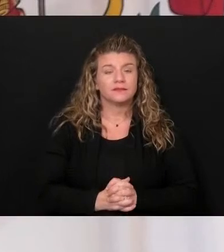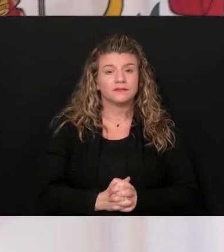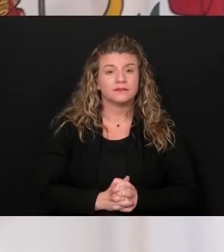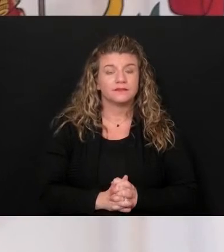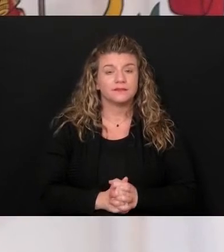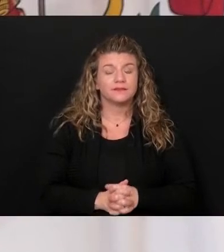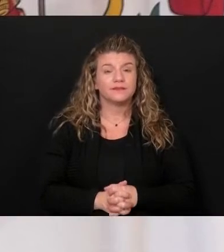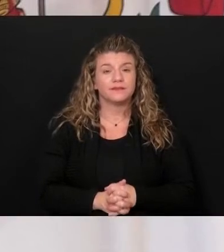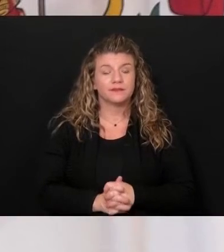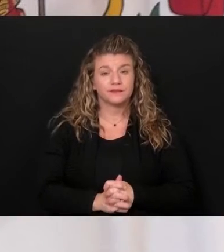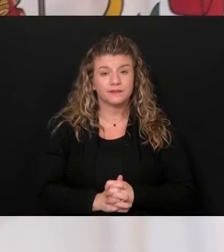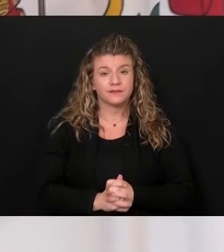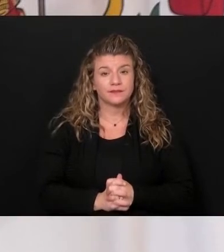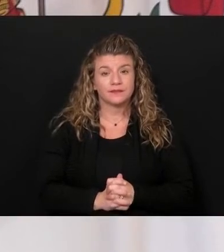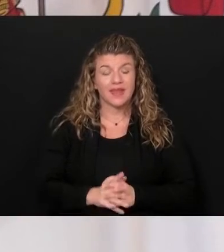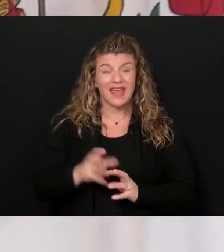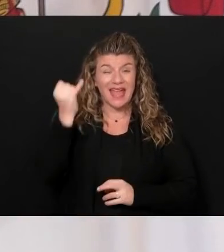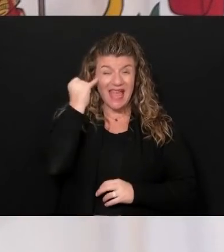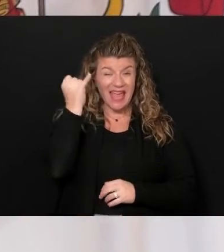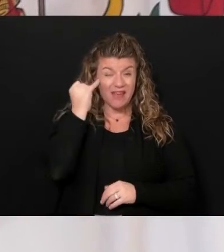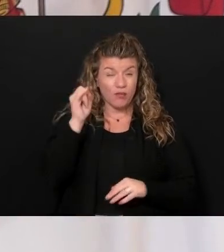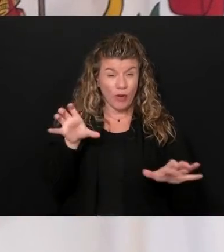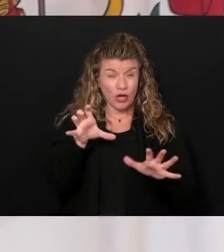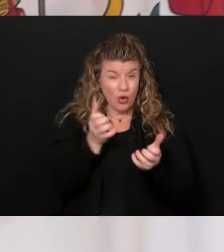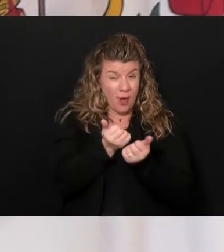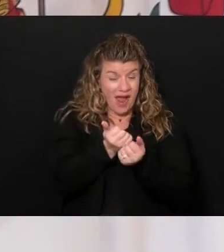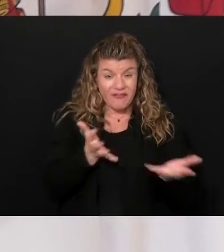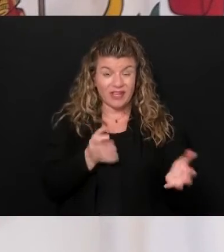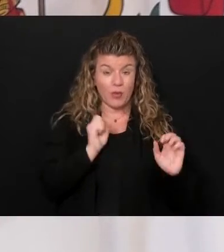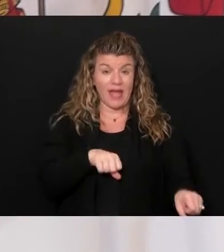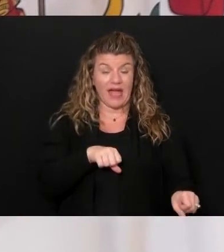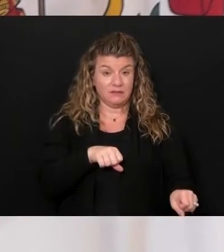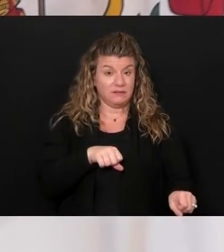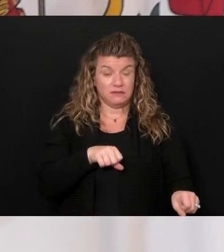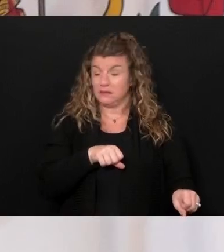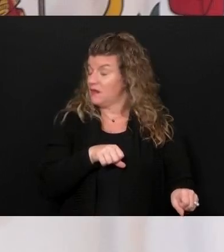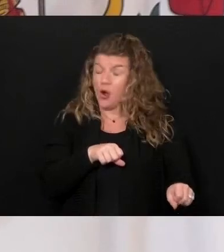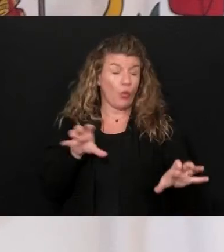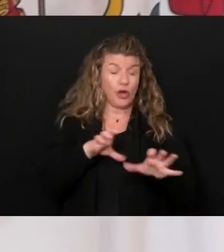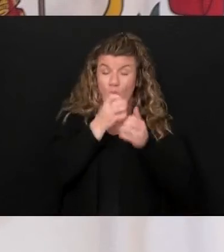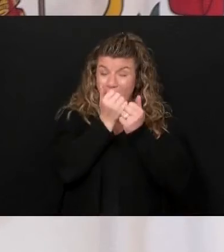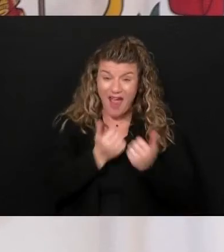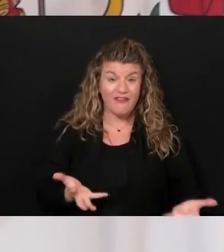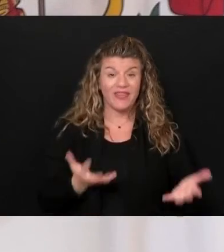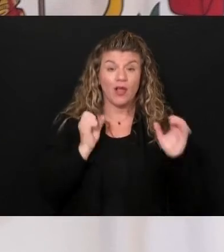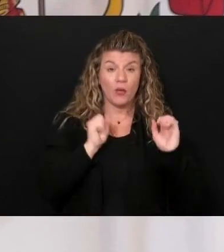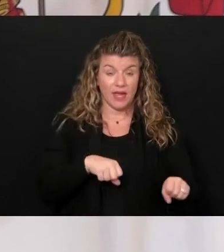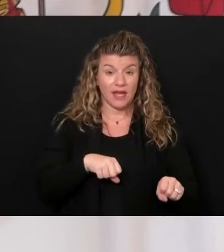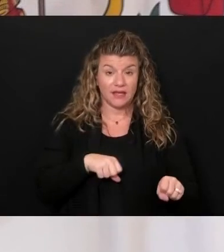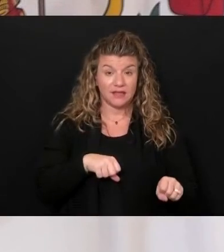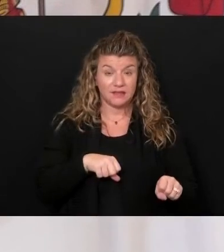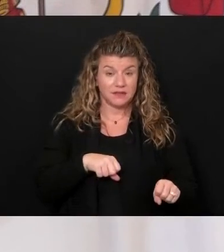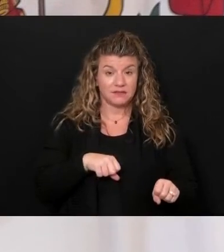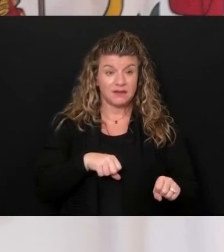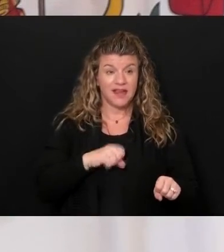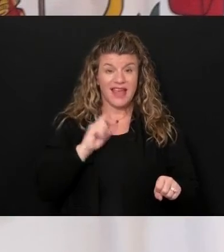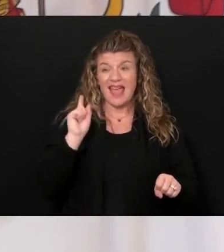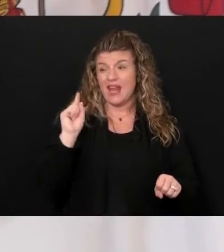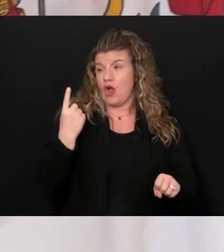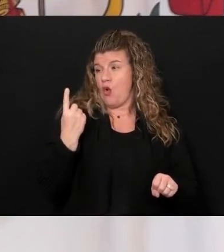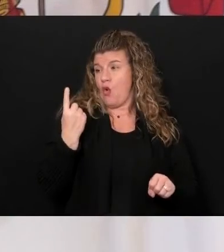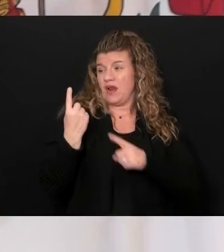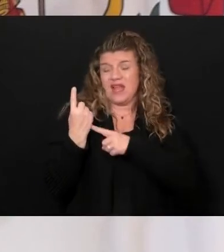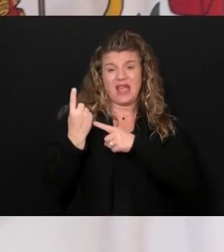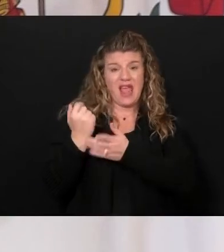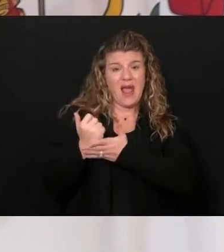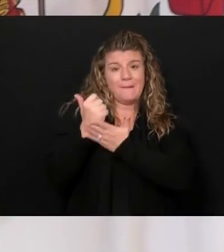If we do all in us, and it's all we possibly can do, and it only helps